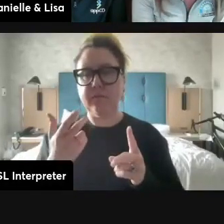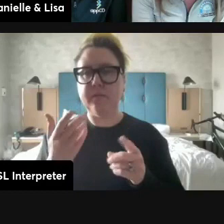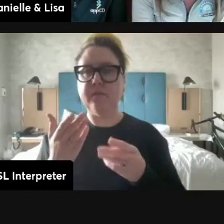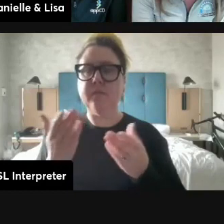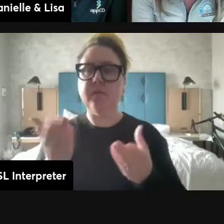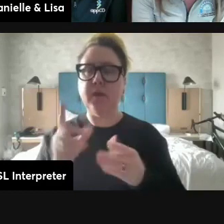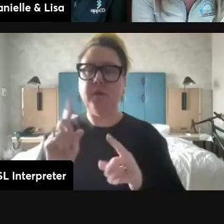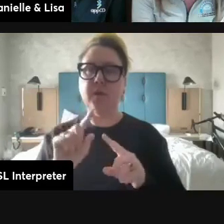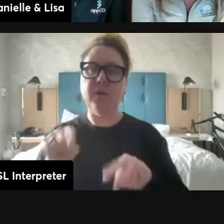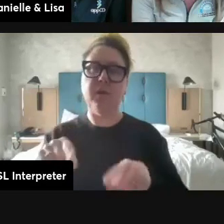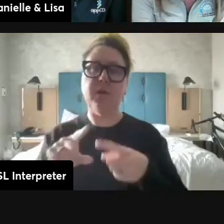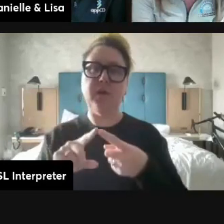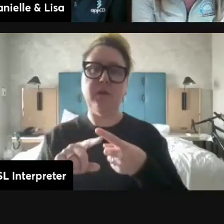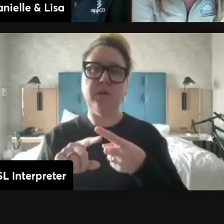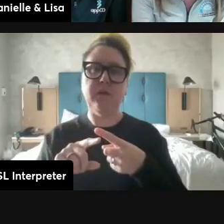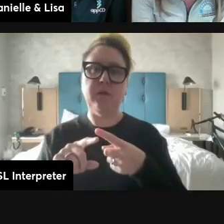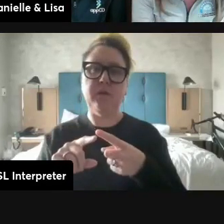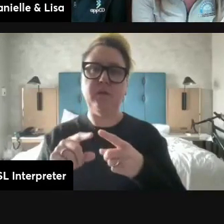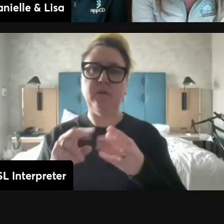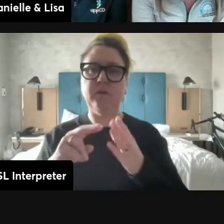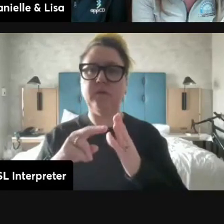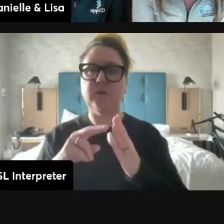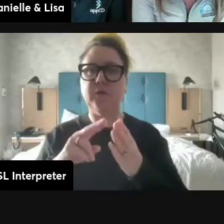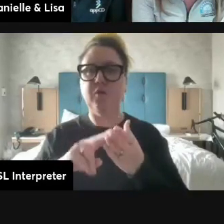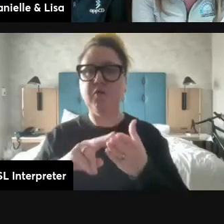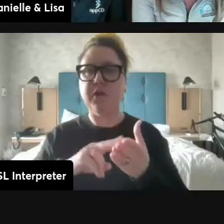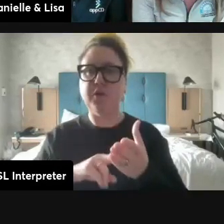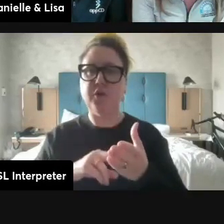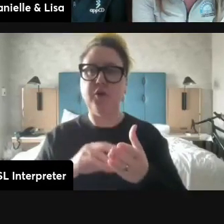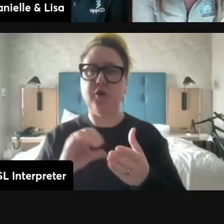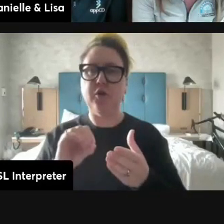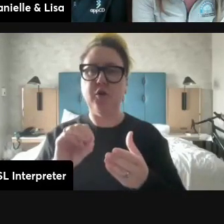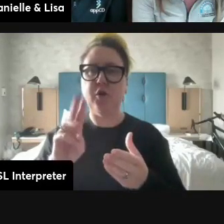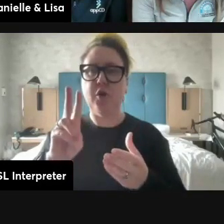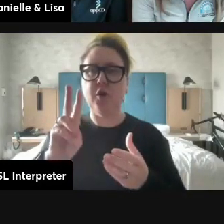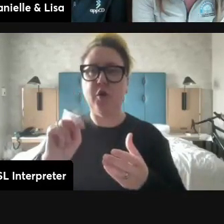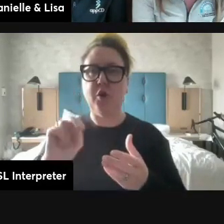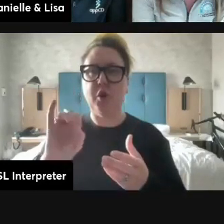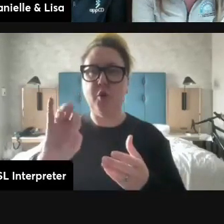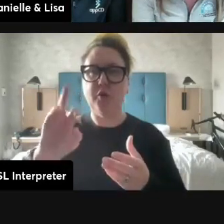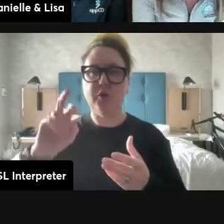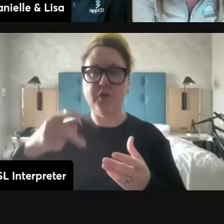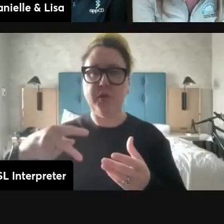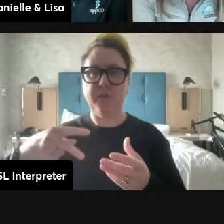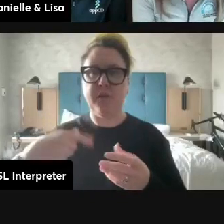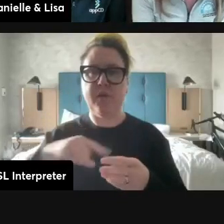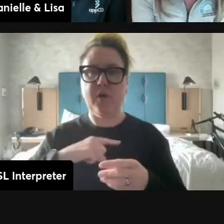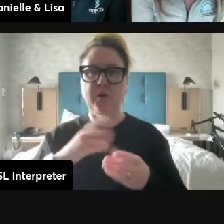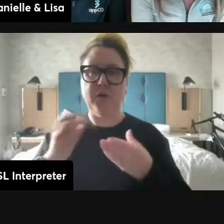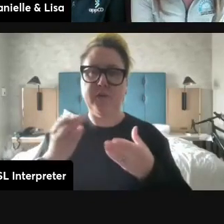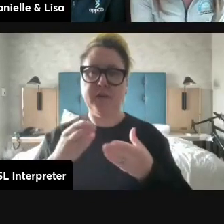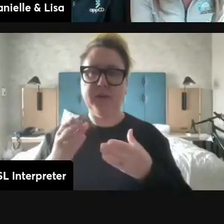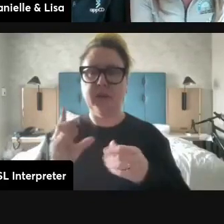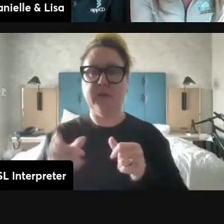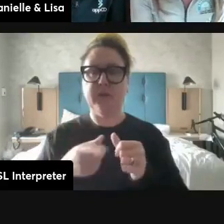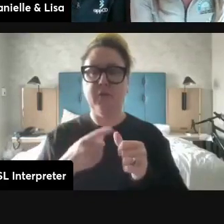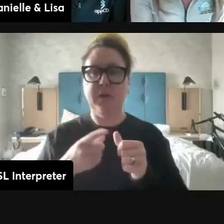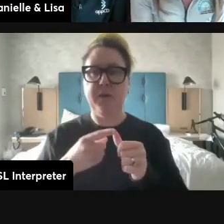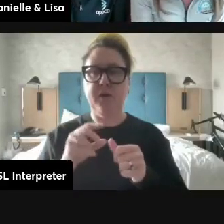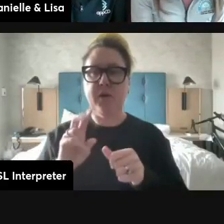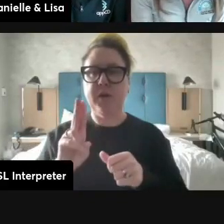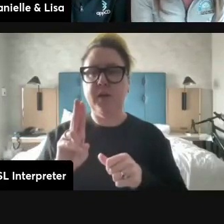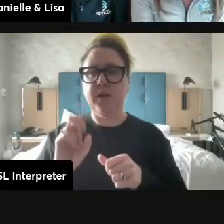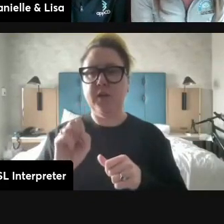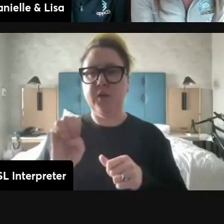going to register ownership of services. In our case, that was kind of the primary use case. So if you have a service running in